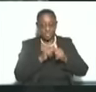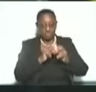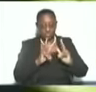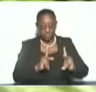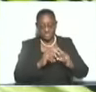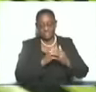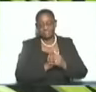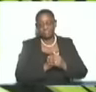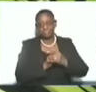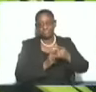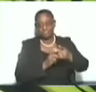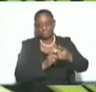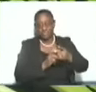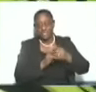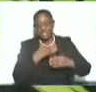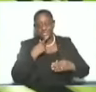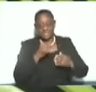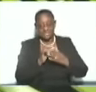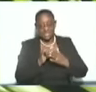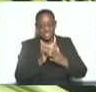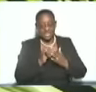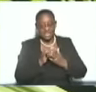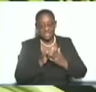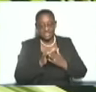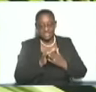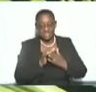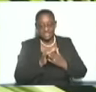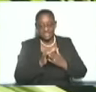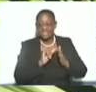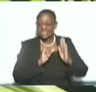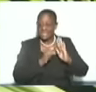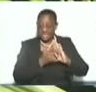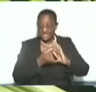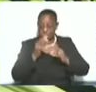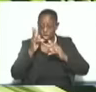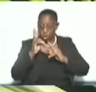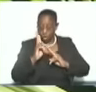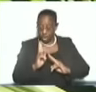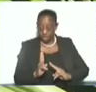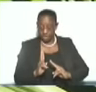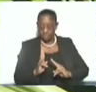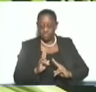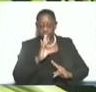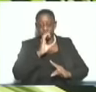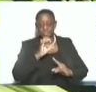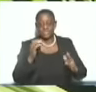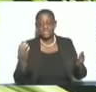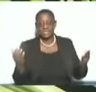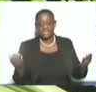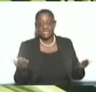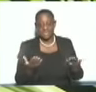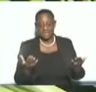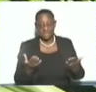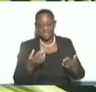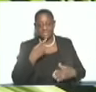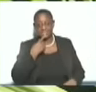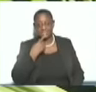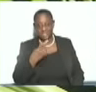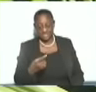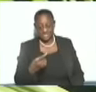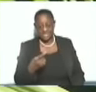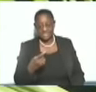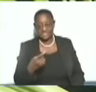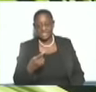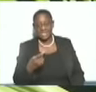Parliament, it is such a profound honor to be able to say that I have worked